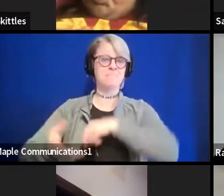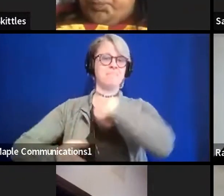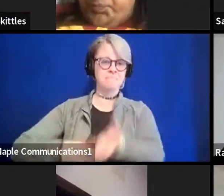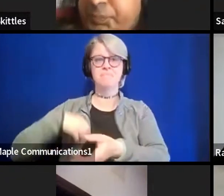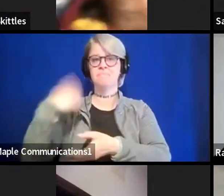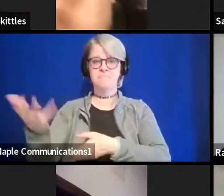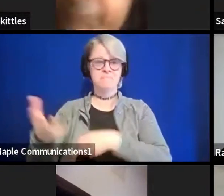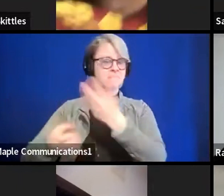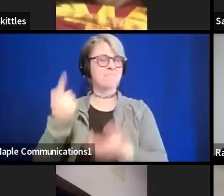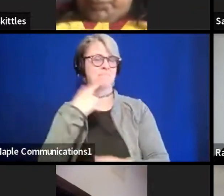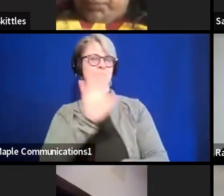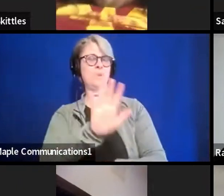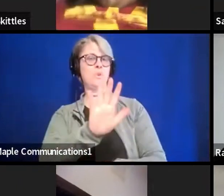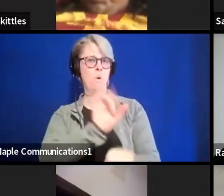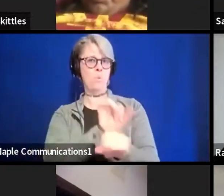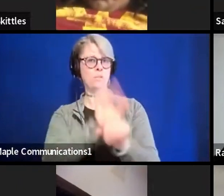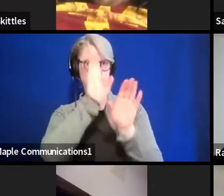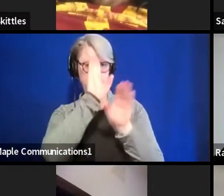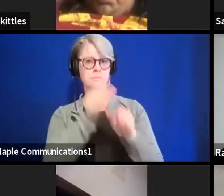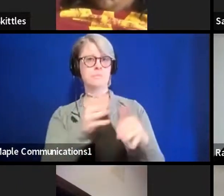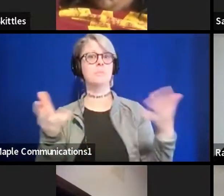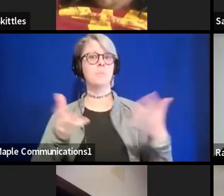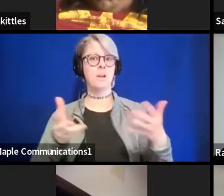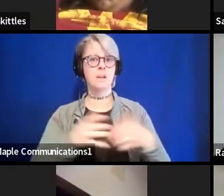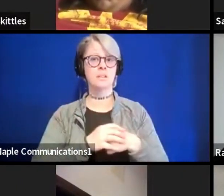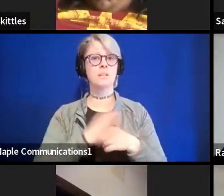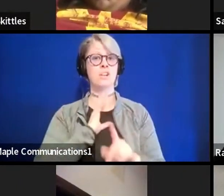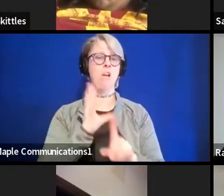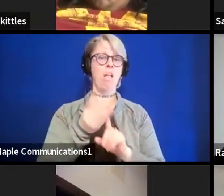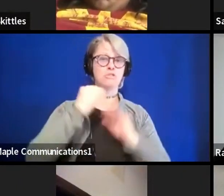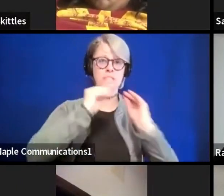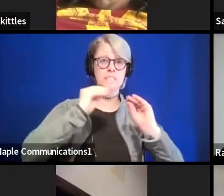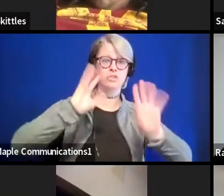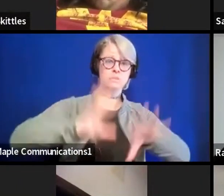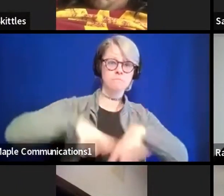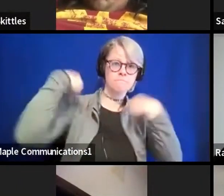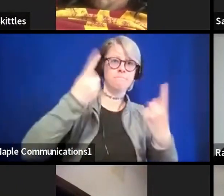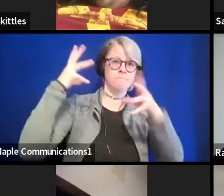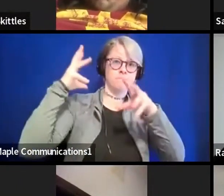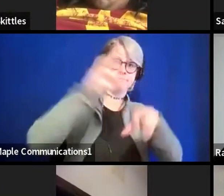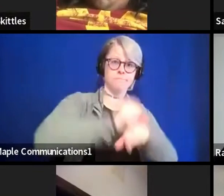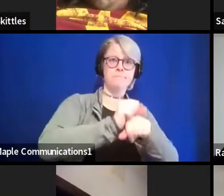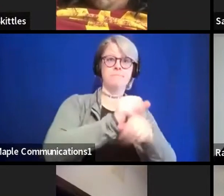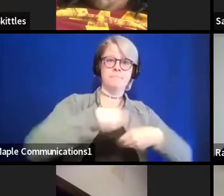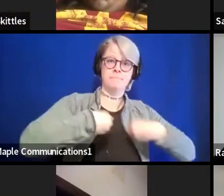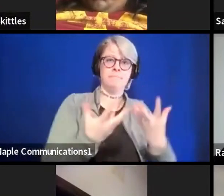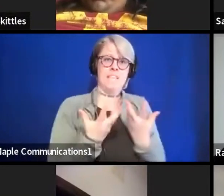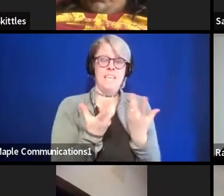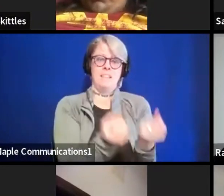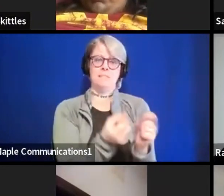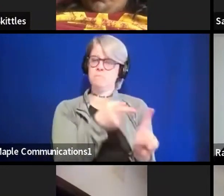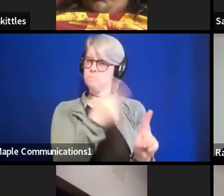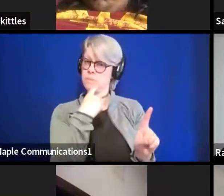lot of the work you're doing is around going back to cultural teachings and healings. I wonder if you could talk about like that